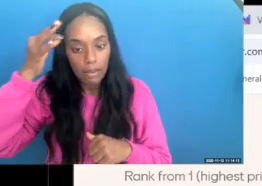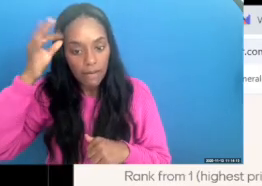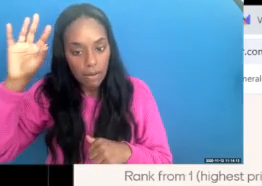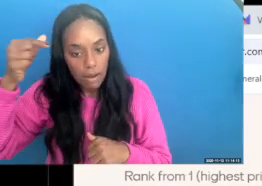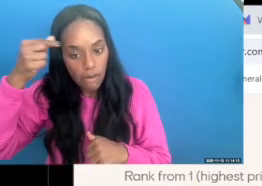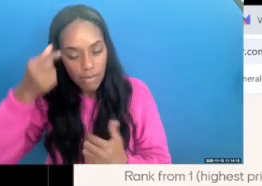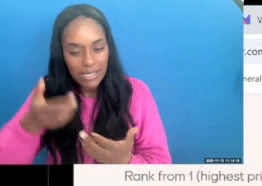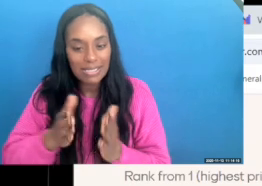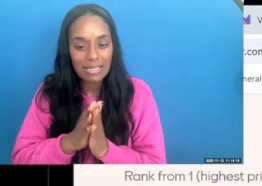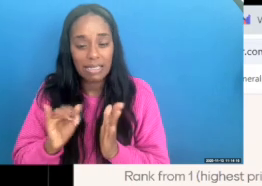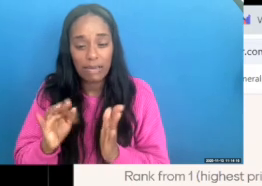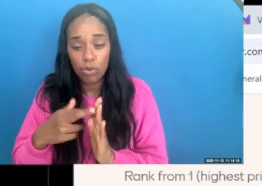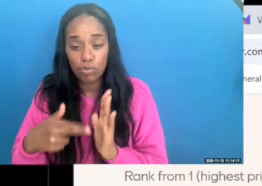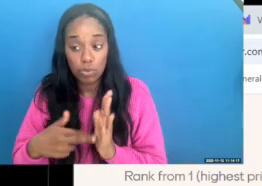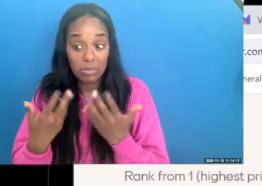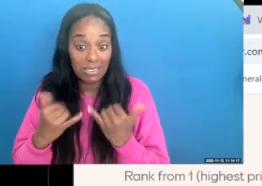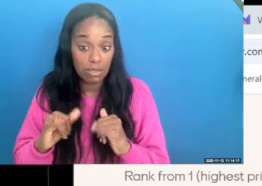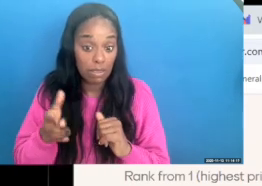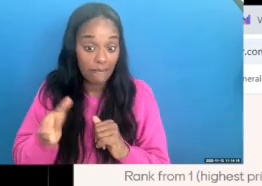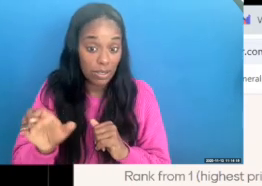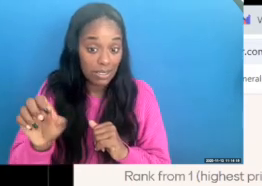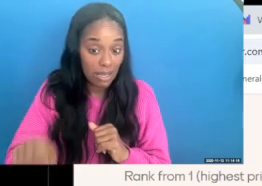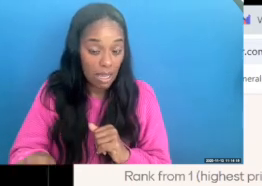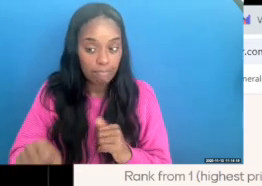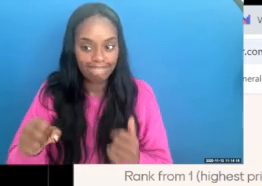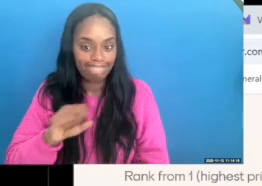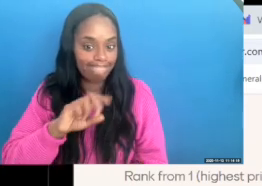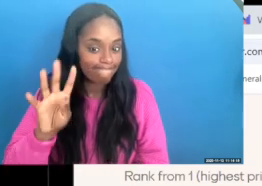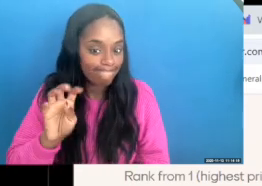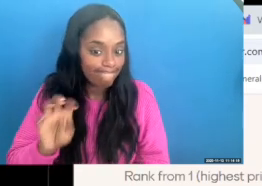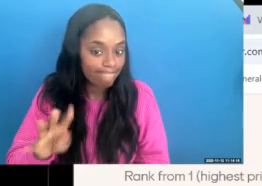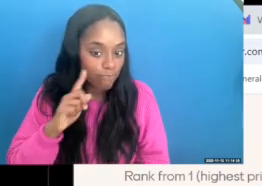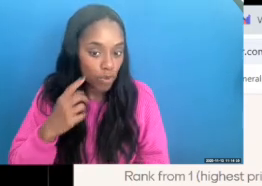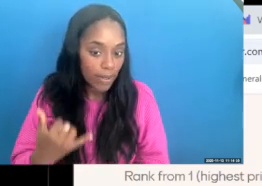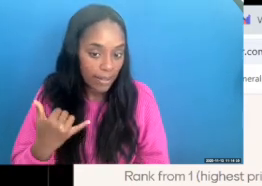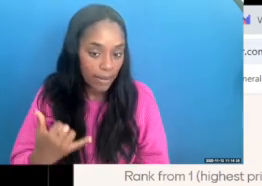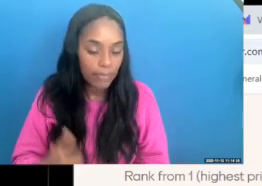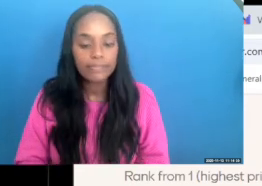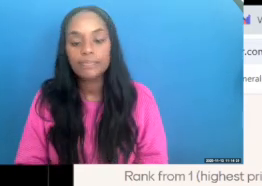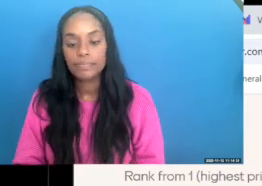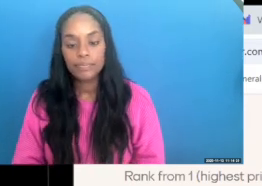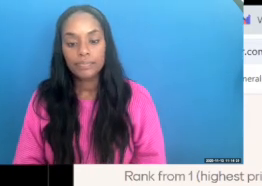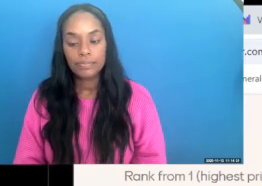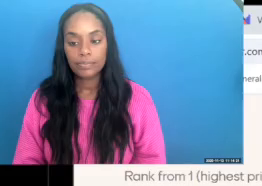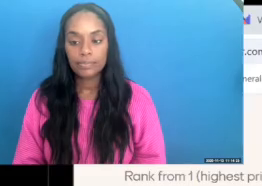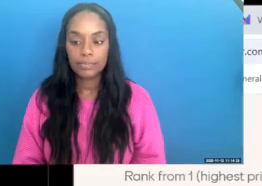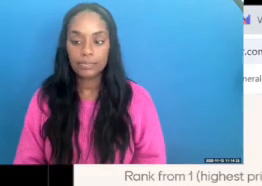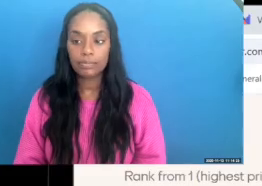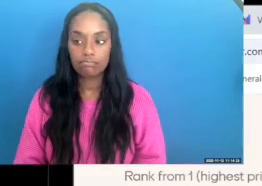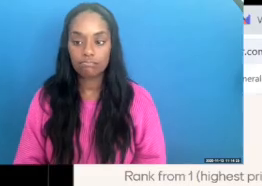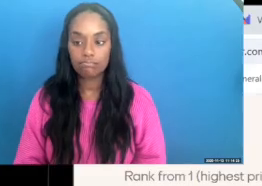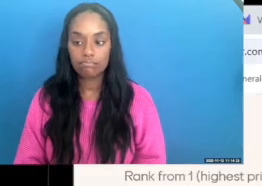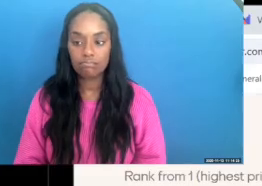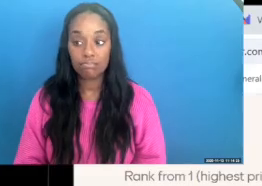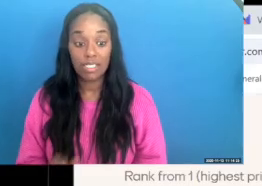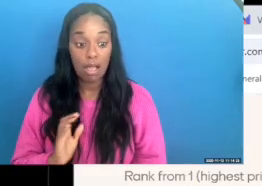in the meantime, we do have this uncertainty. The federal government is asking whether those rules are still enforceable. There is a question mark